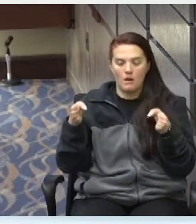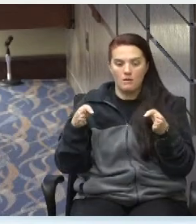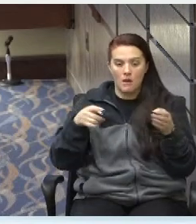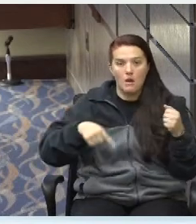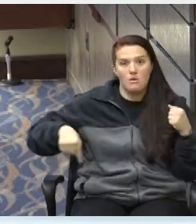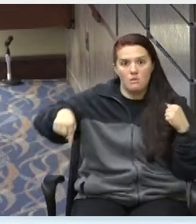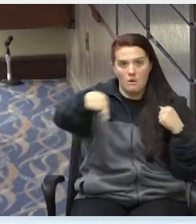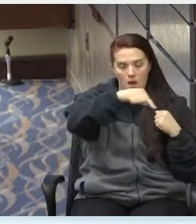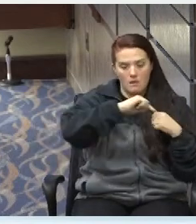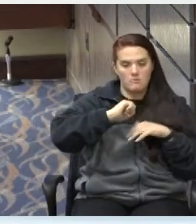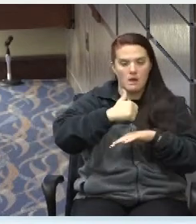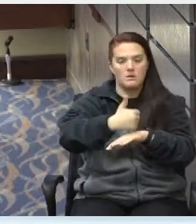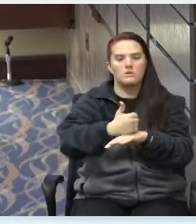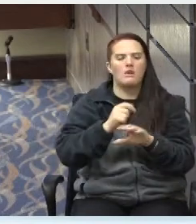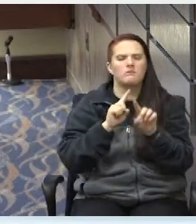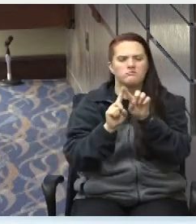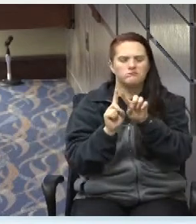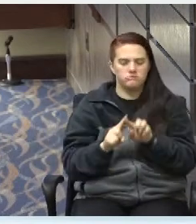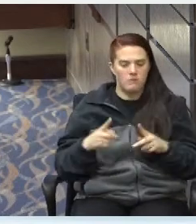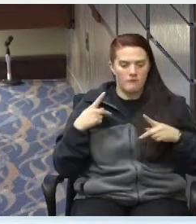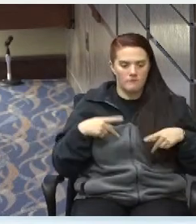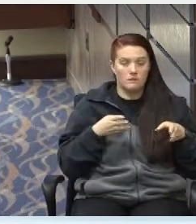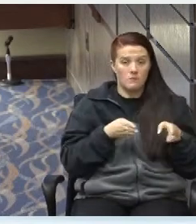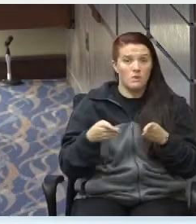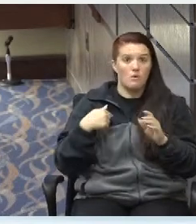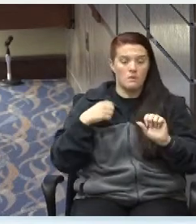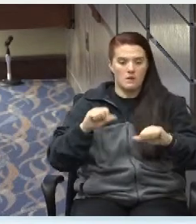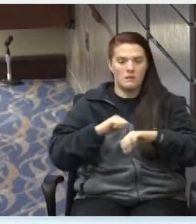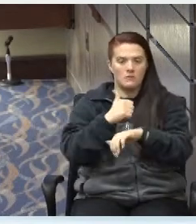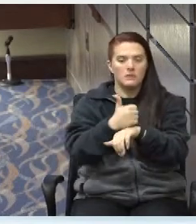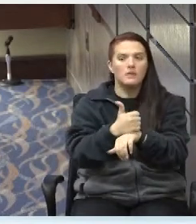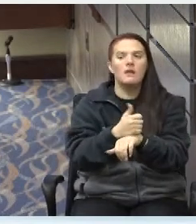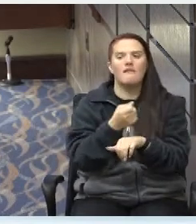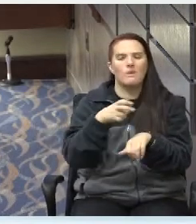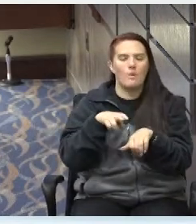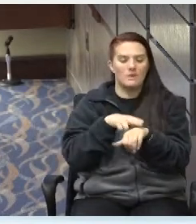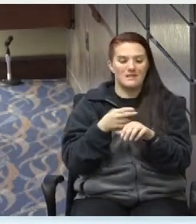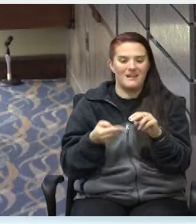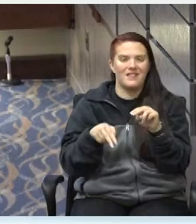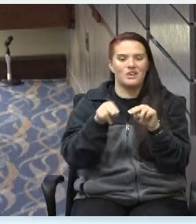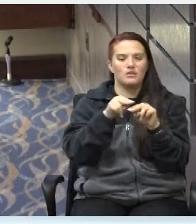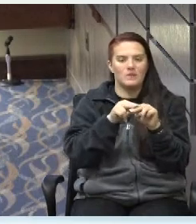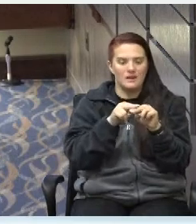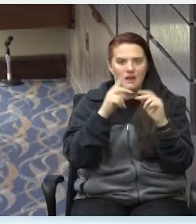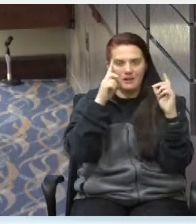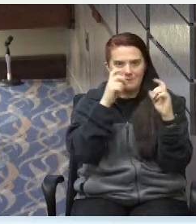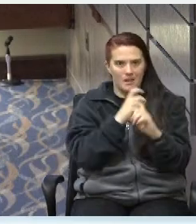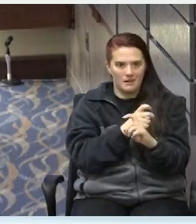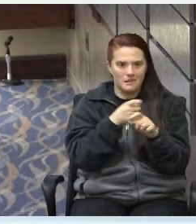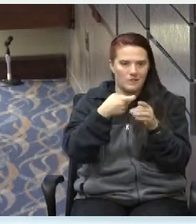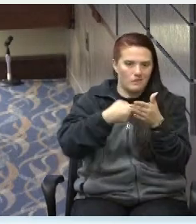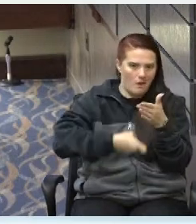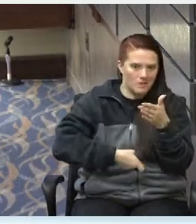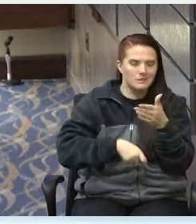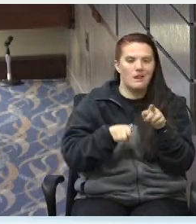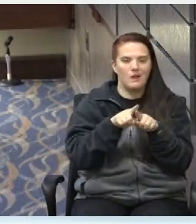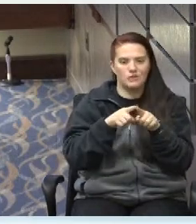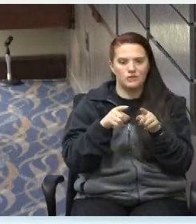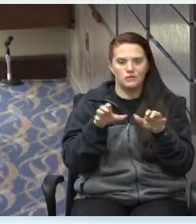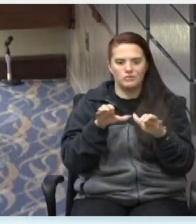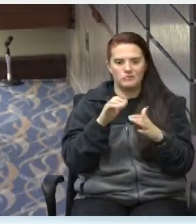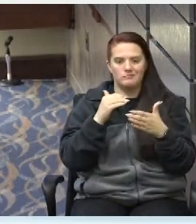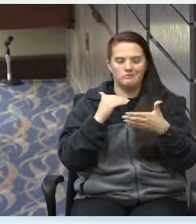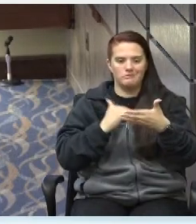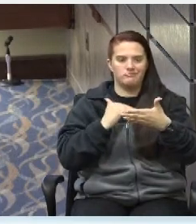roundabouts. There's all kinds of physical measures that can be installed, and of course they increase in complexity and cost as you go up that list